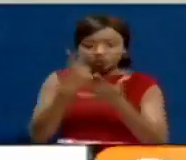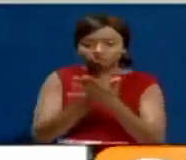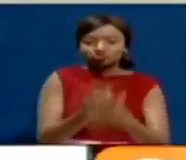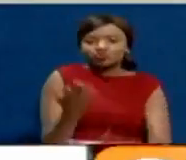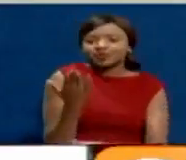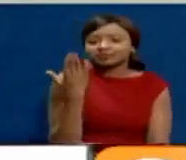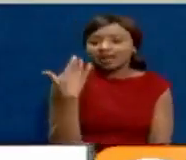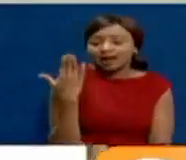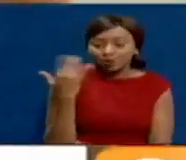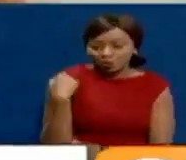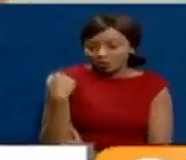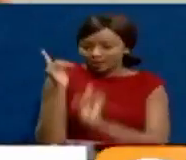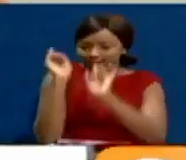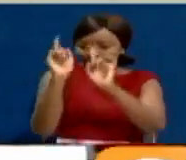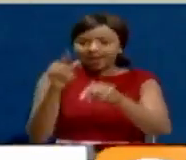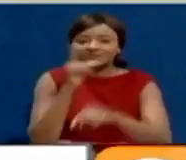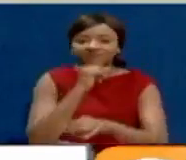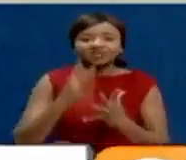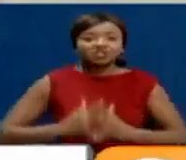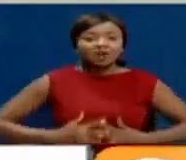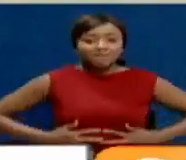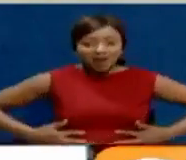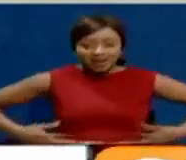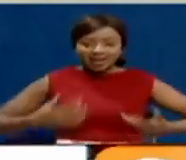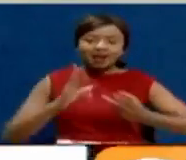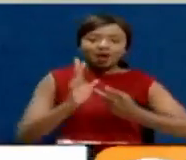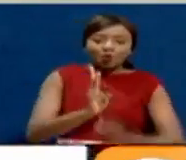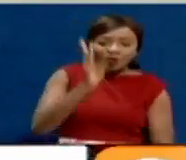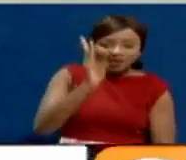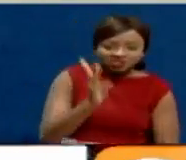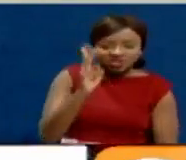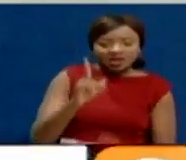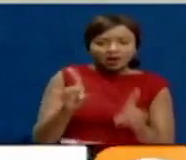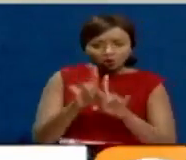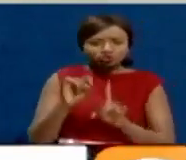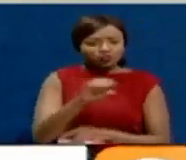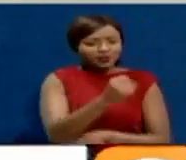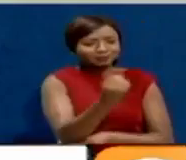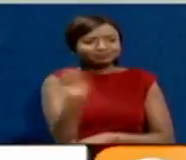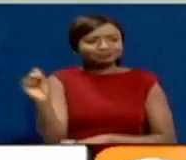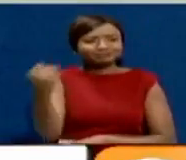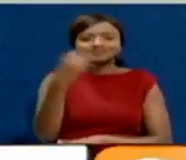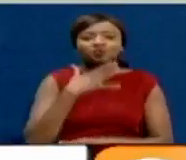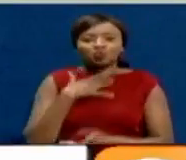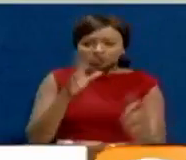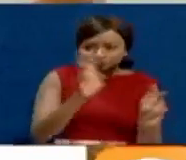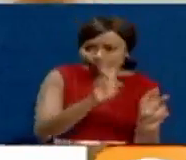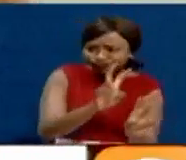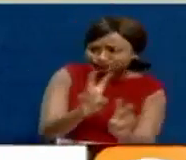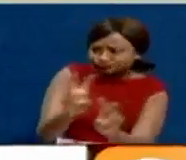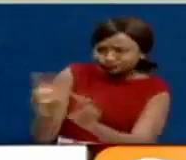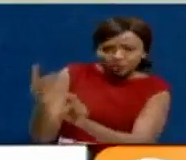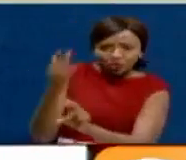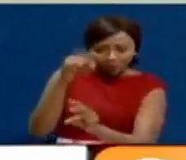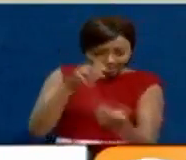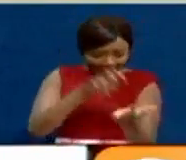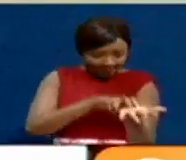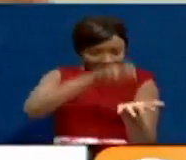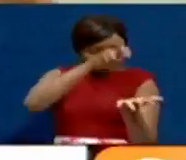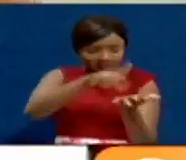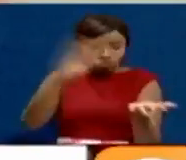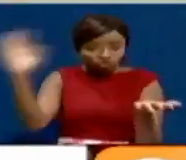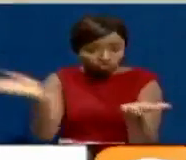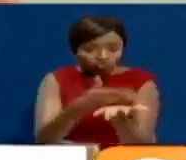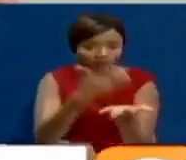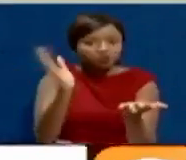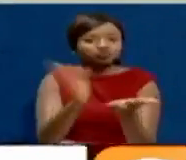zilizokwisha. Wako huko Mandera, wako Wajir, na tunazunguka tu tukiangalia, manake kupambana na locust, lazima